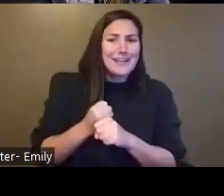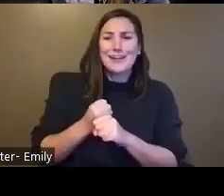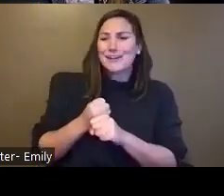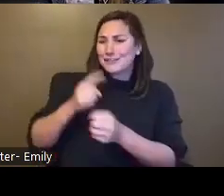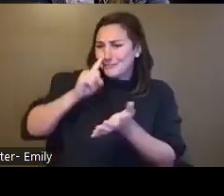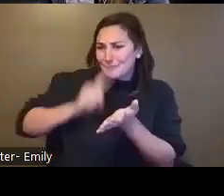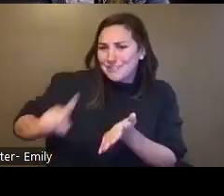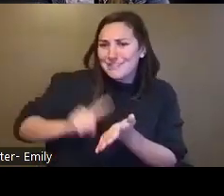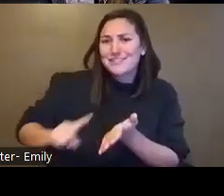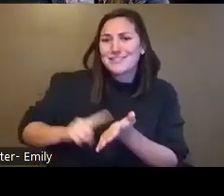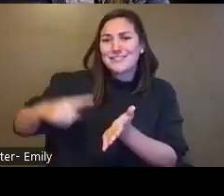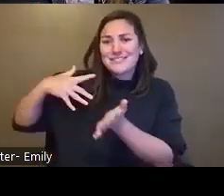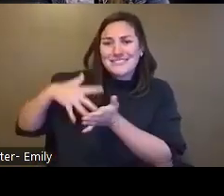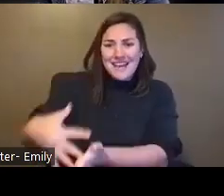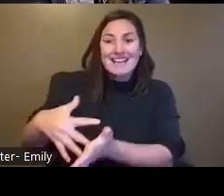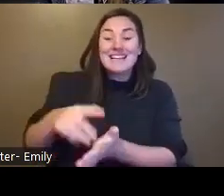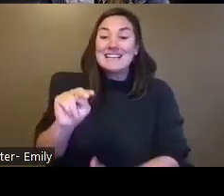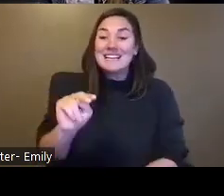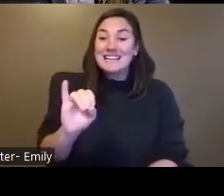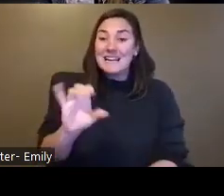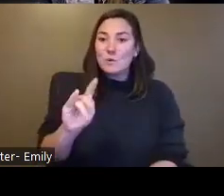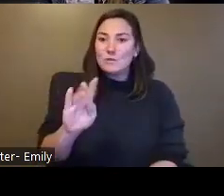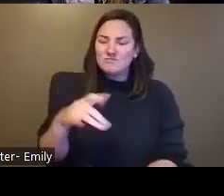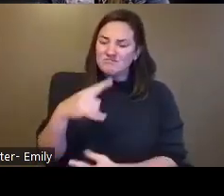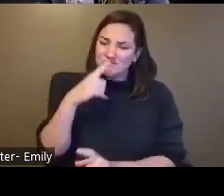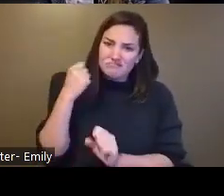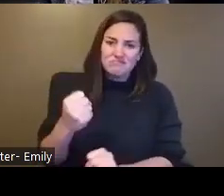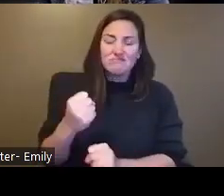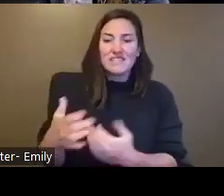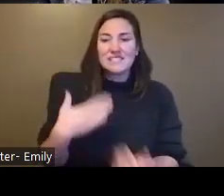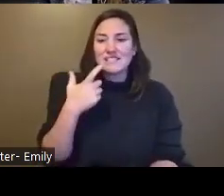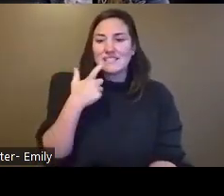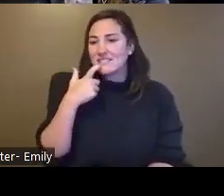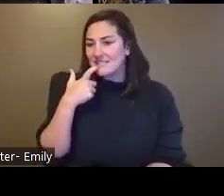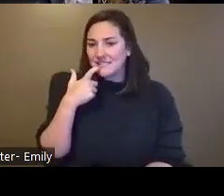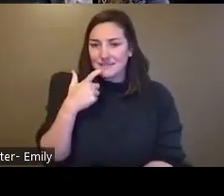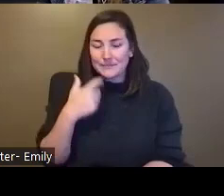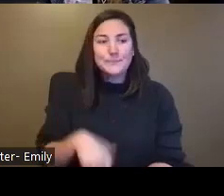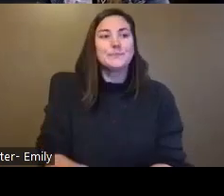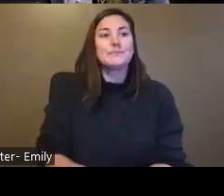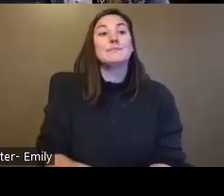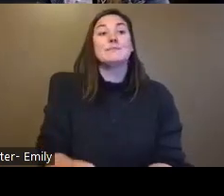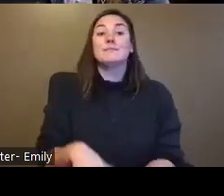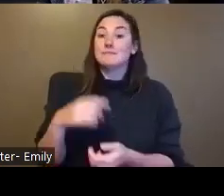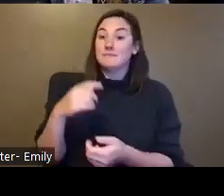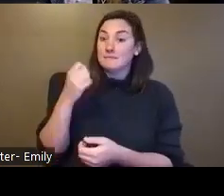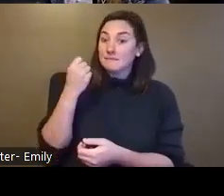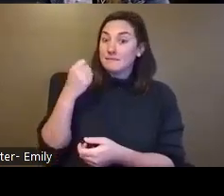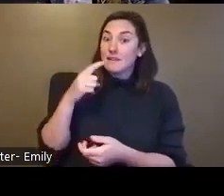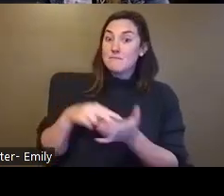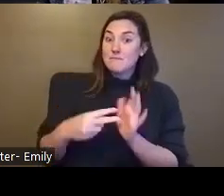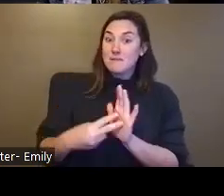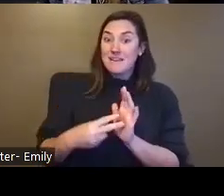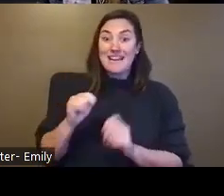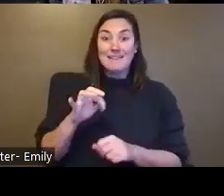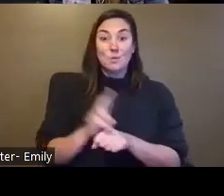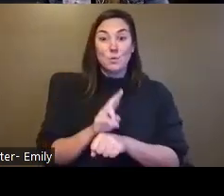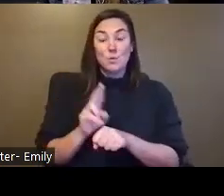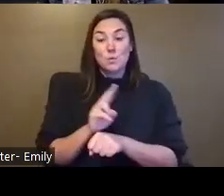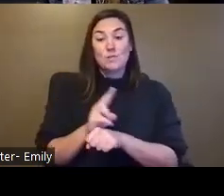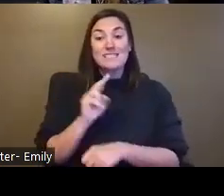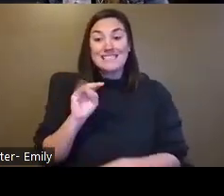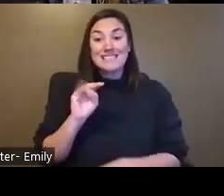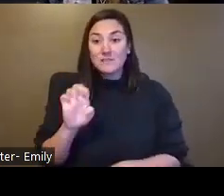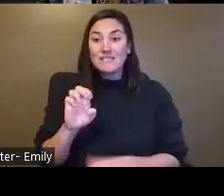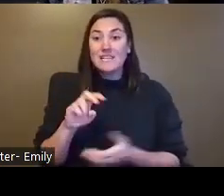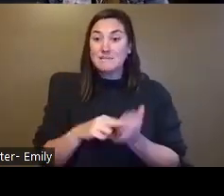sets and studies that nicotine is a very addictive substance. We know that it can lower impulse control and mood disorders,